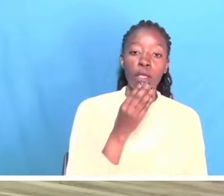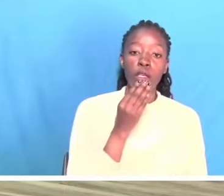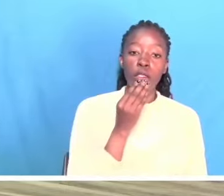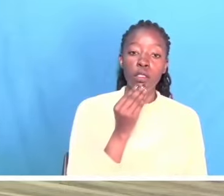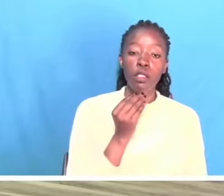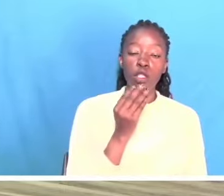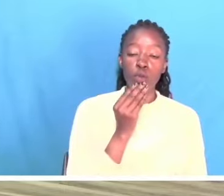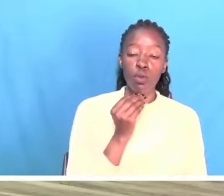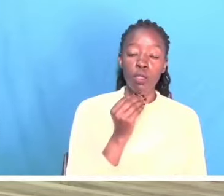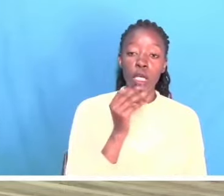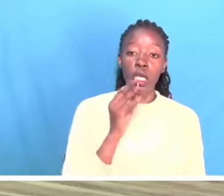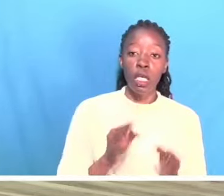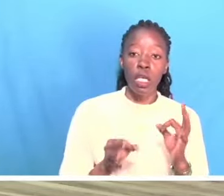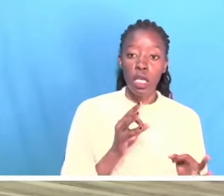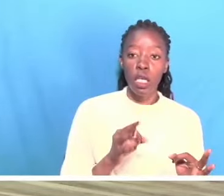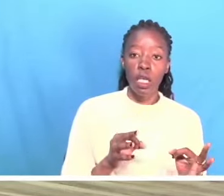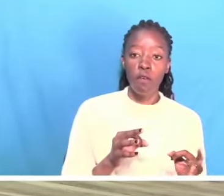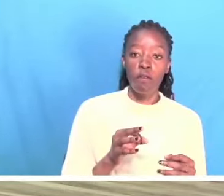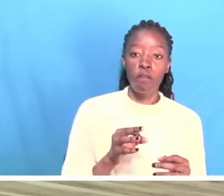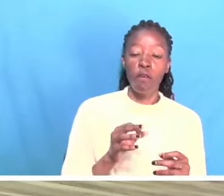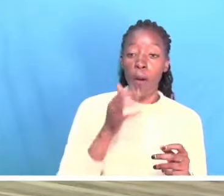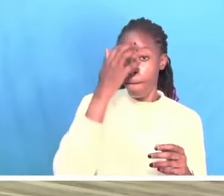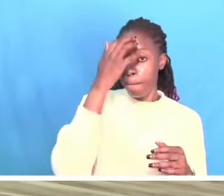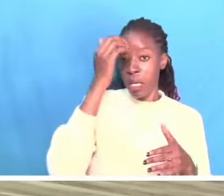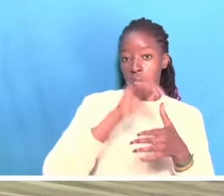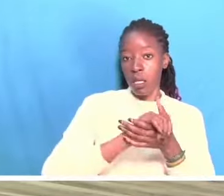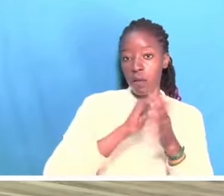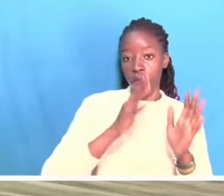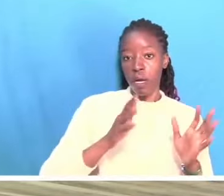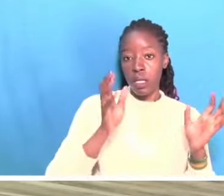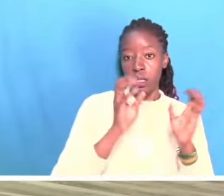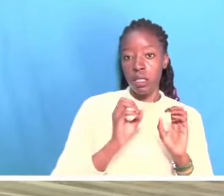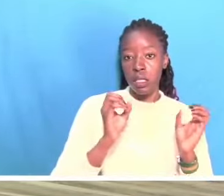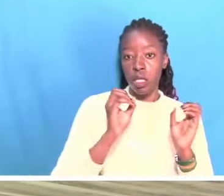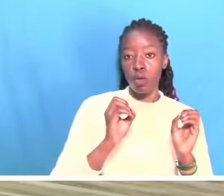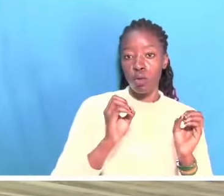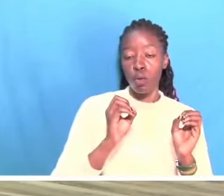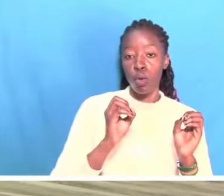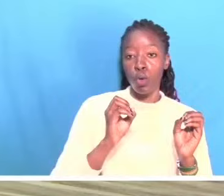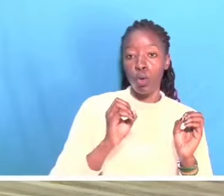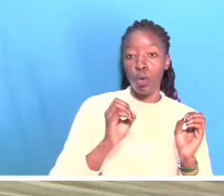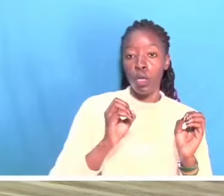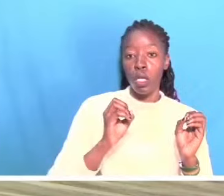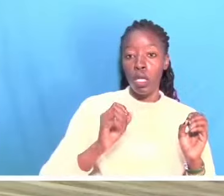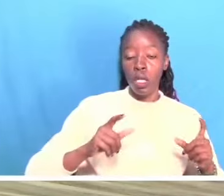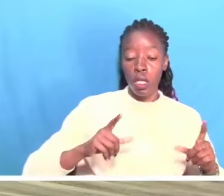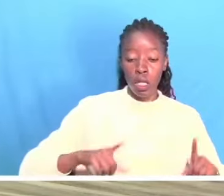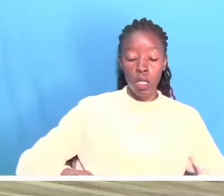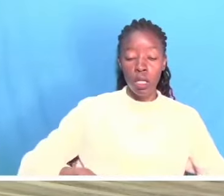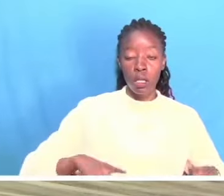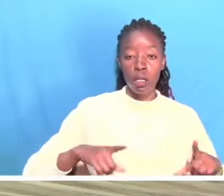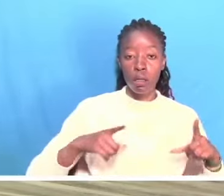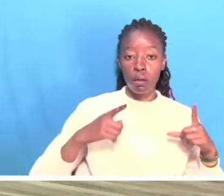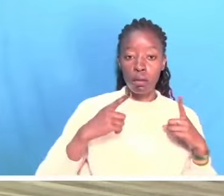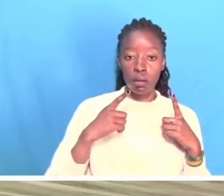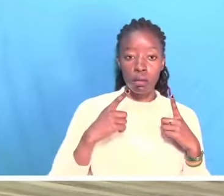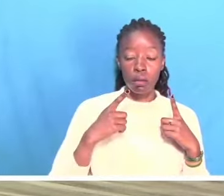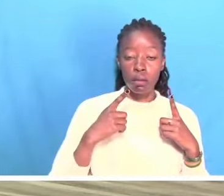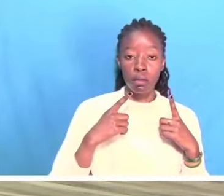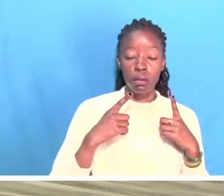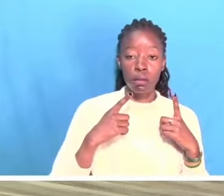If non-believers leave something slightly better than you, that is enough to judge you and to condemn